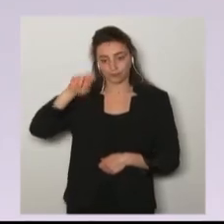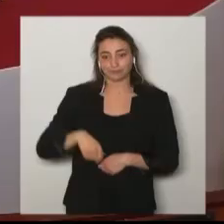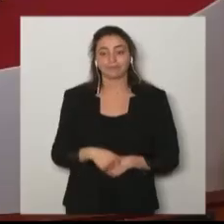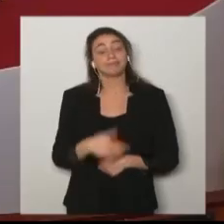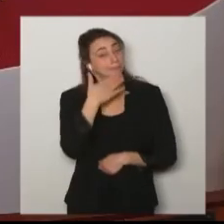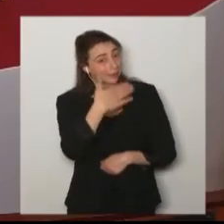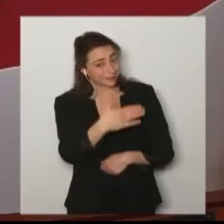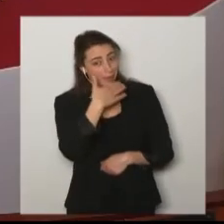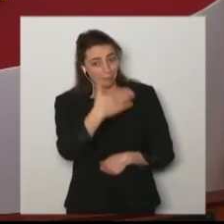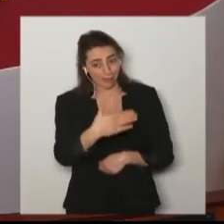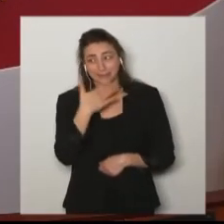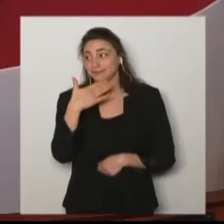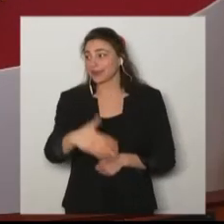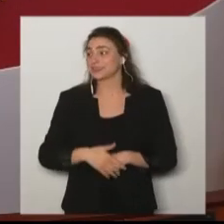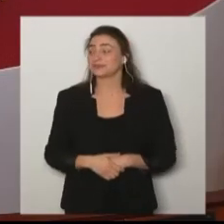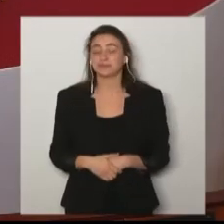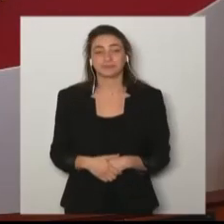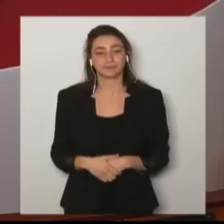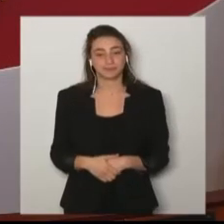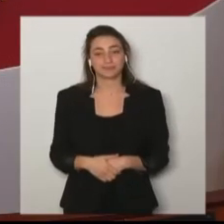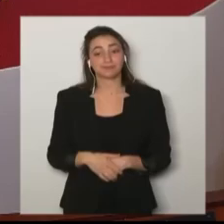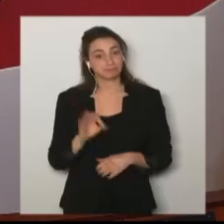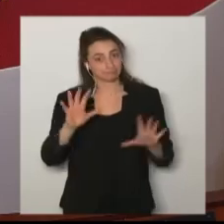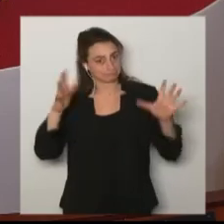Thanks. Can be applause.